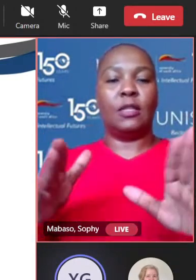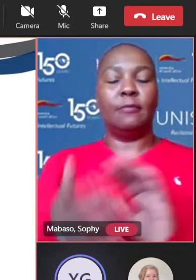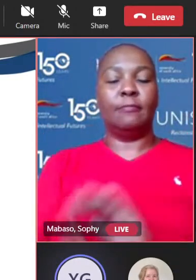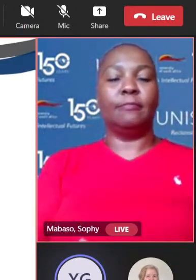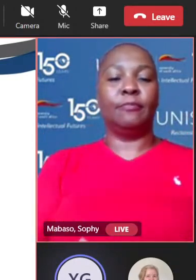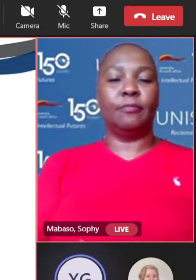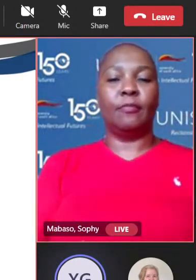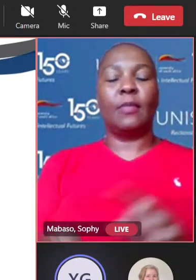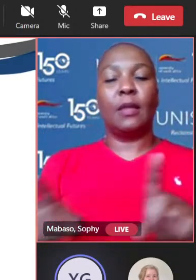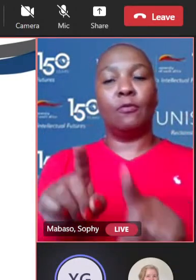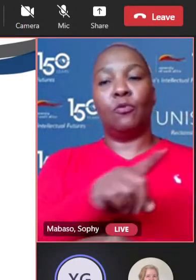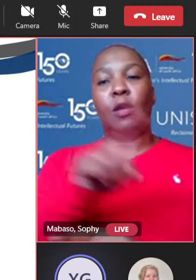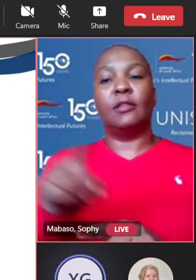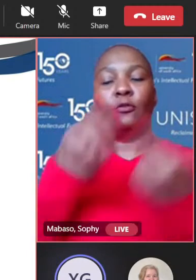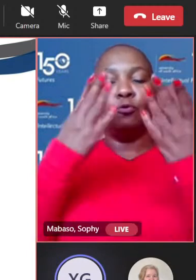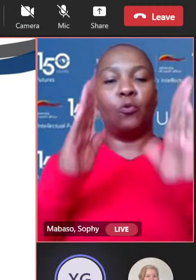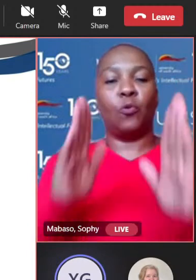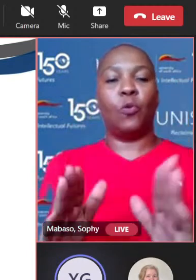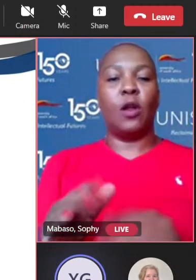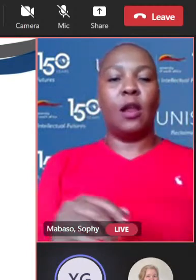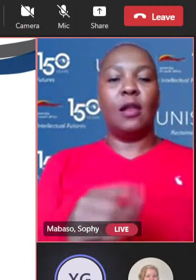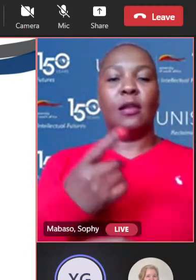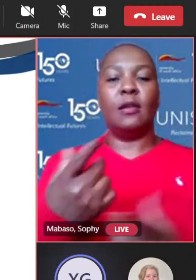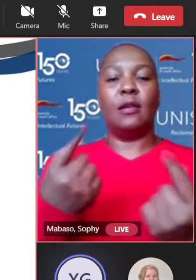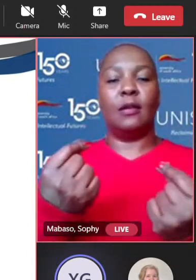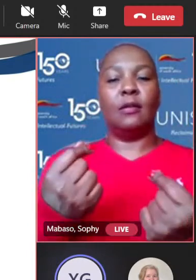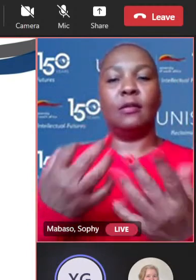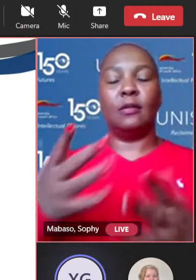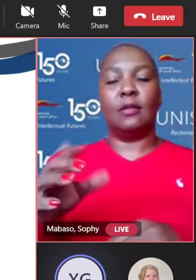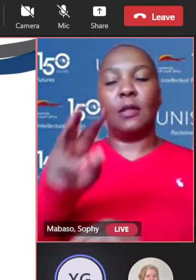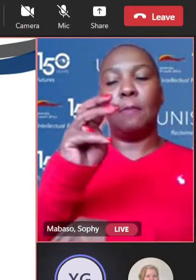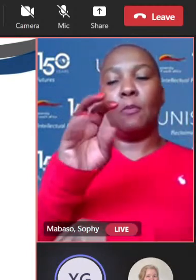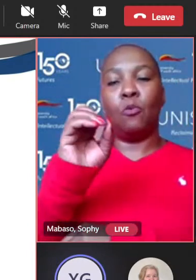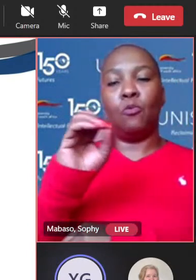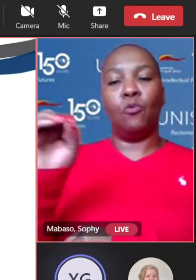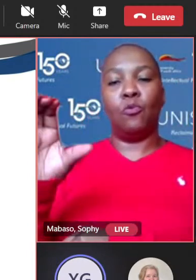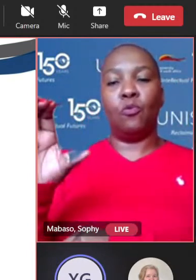as a student, and I think that's done through the MOOC platform, which